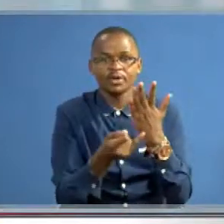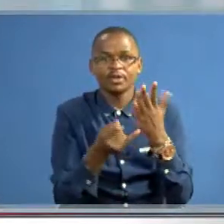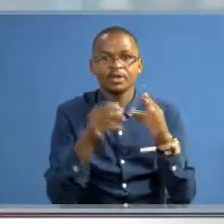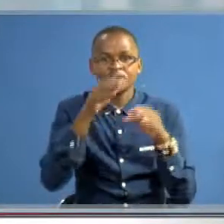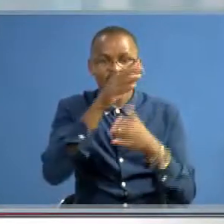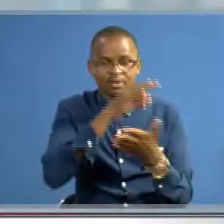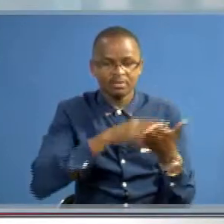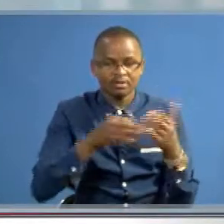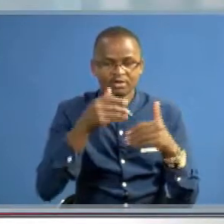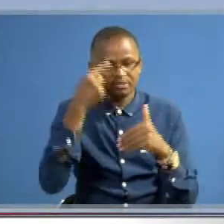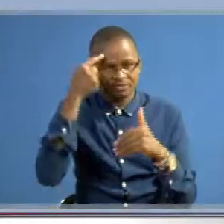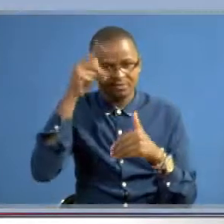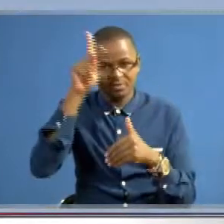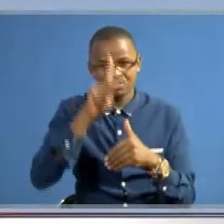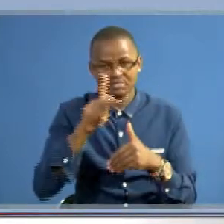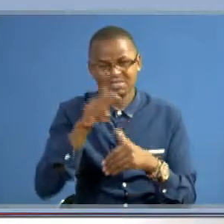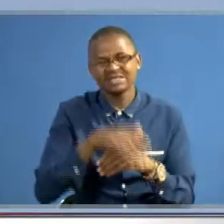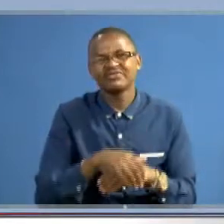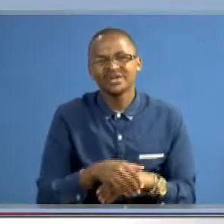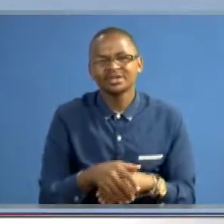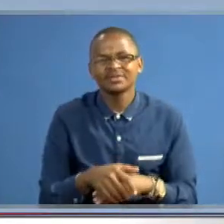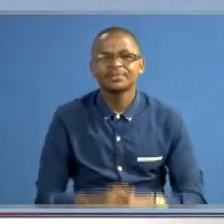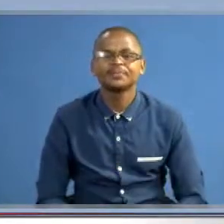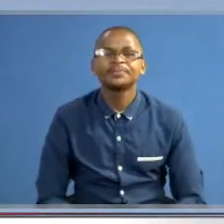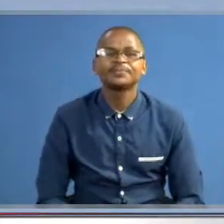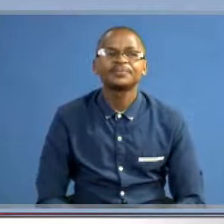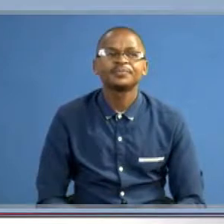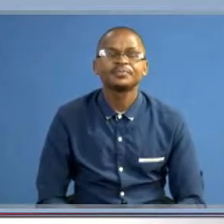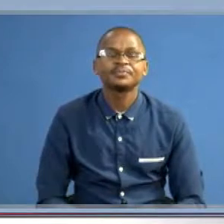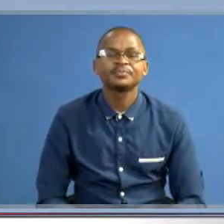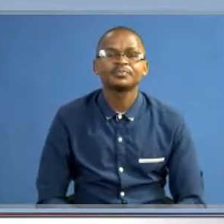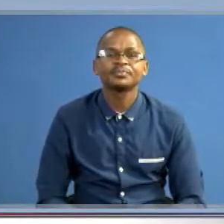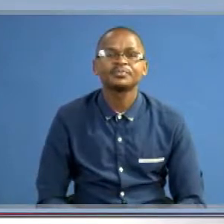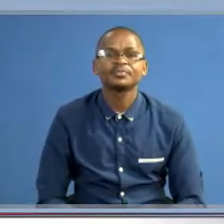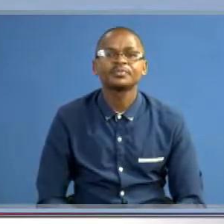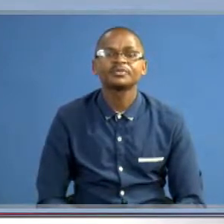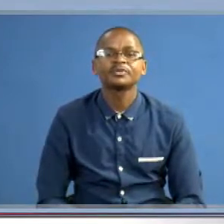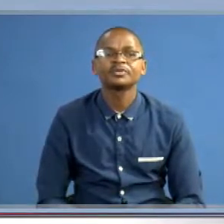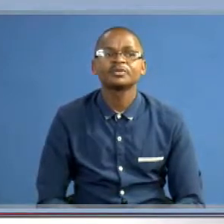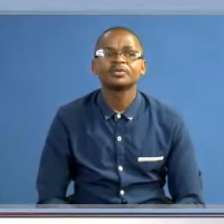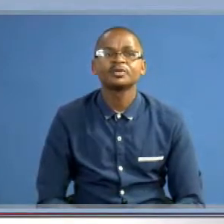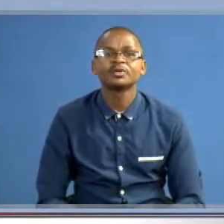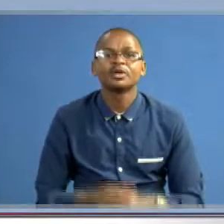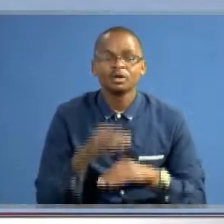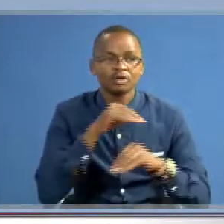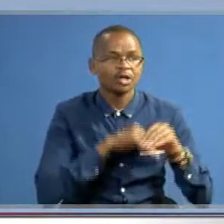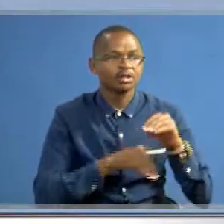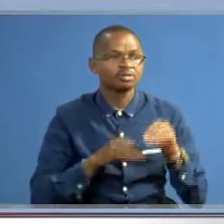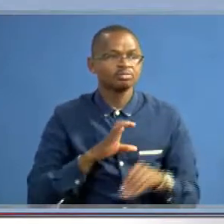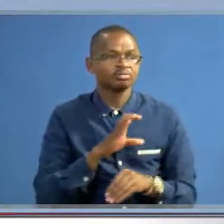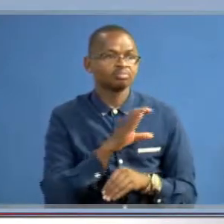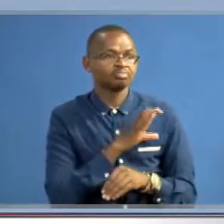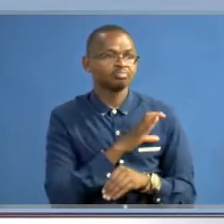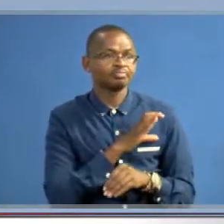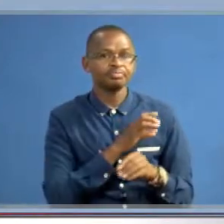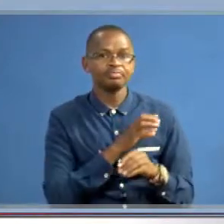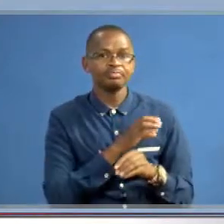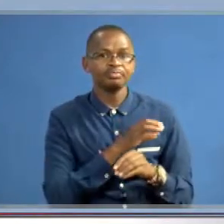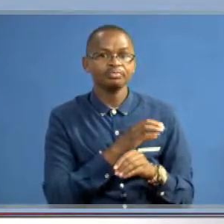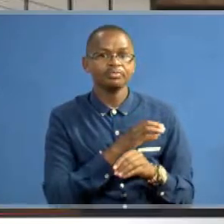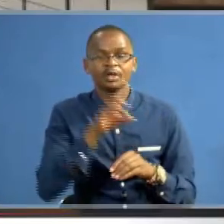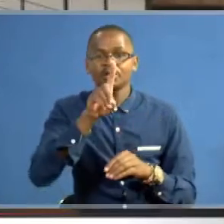procurement. The Parliamentary Committee on Environment has called on the Ethics and Anti-Corruption Commission and the Director of